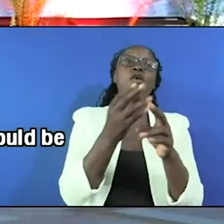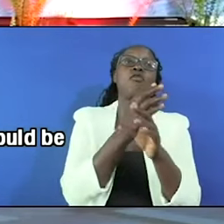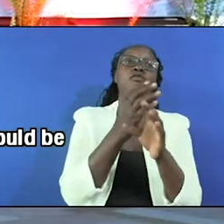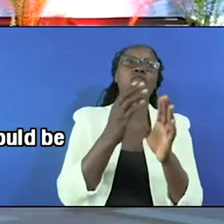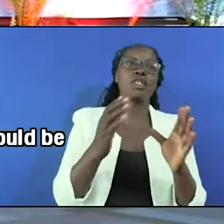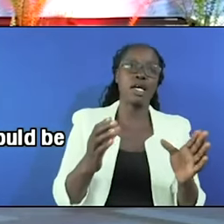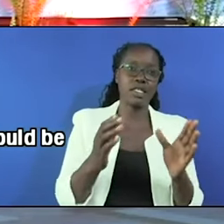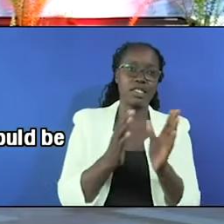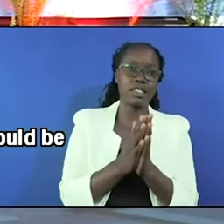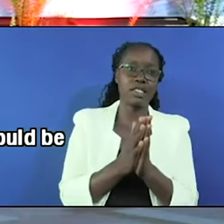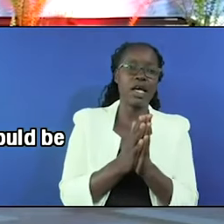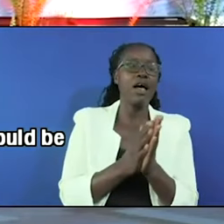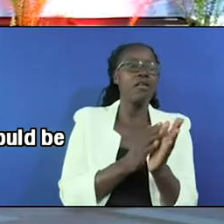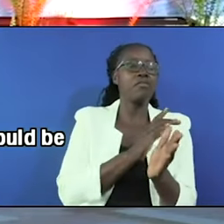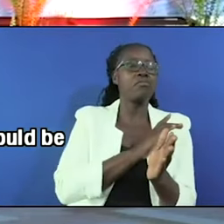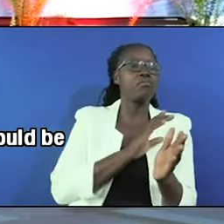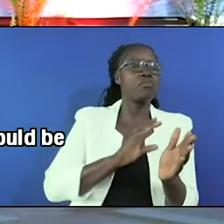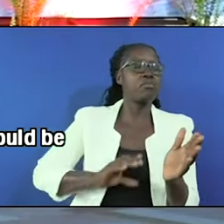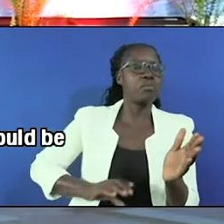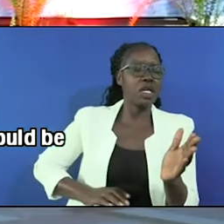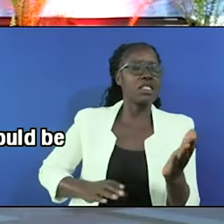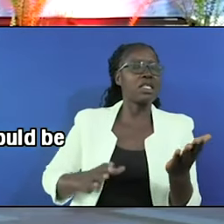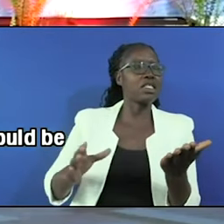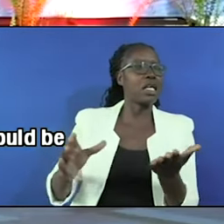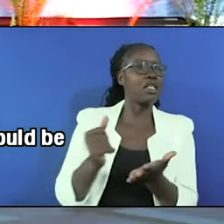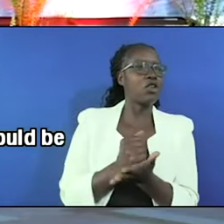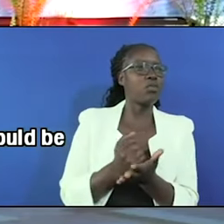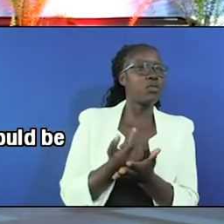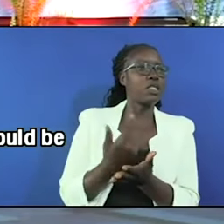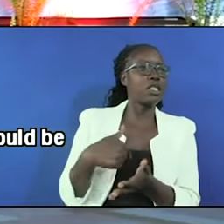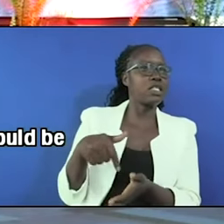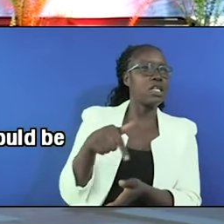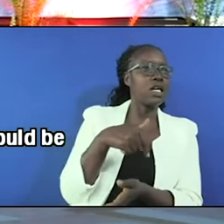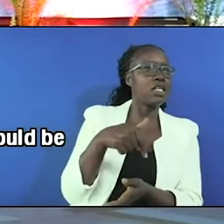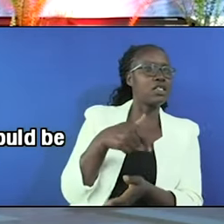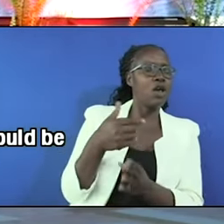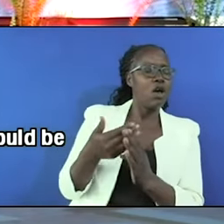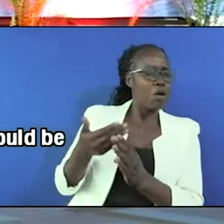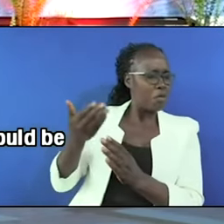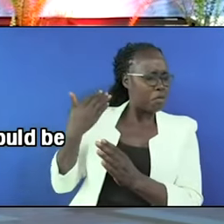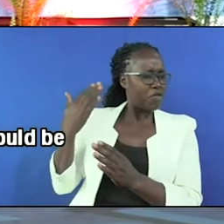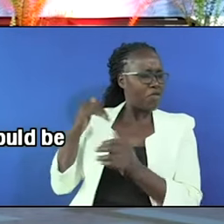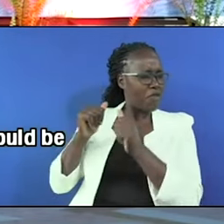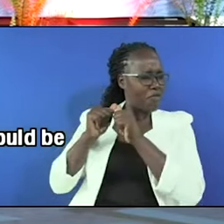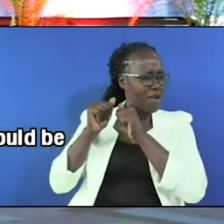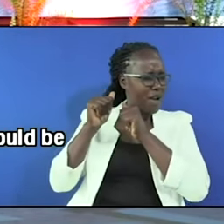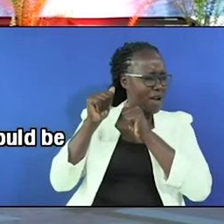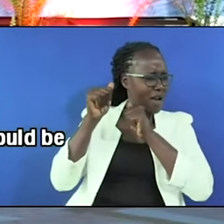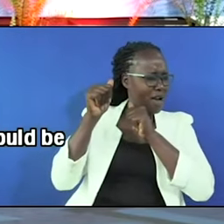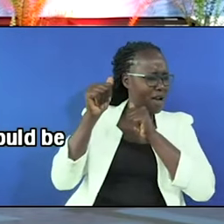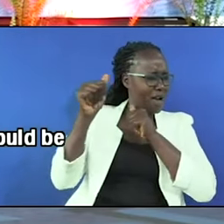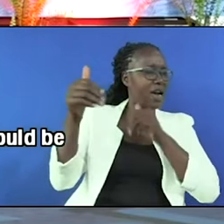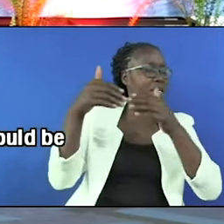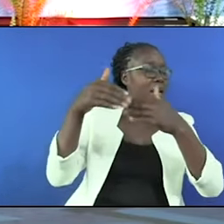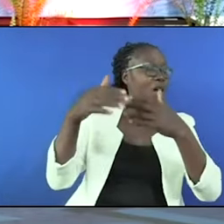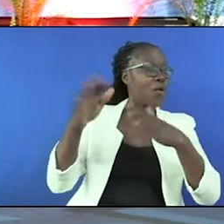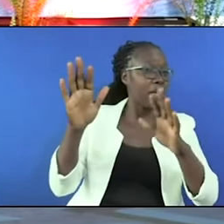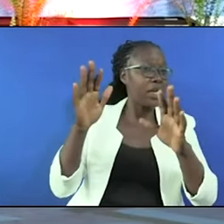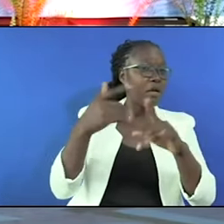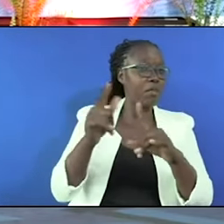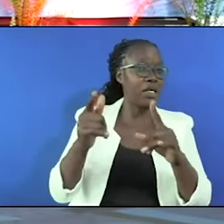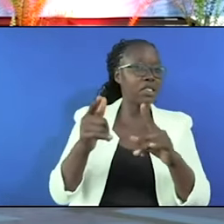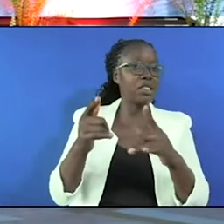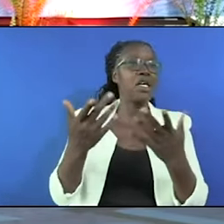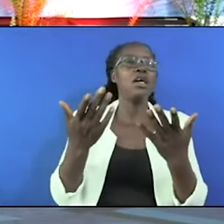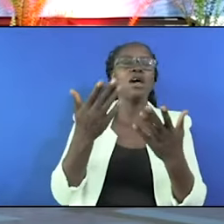Christ. Christ has adopted us. We were once far away, but because